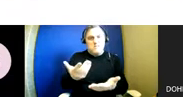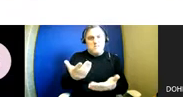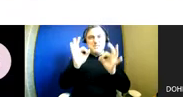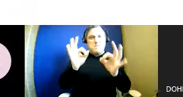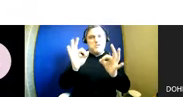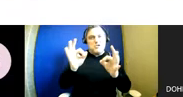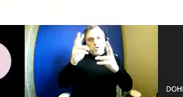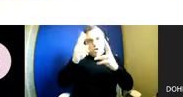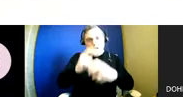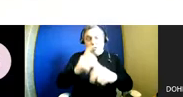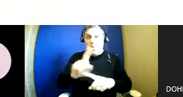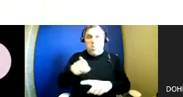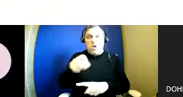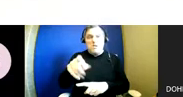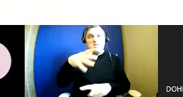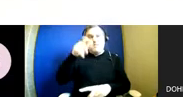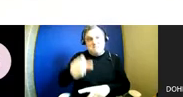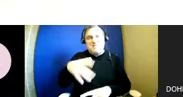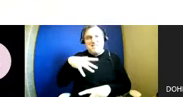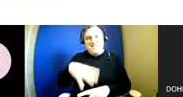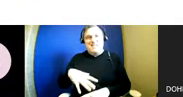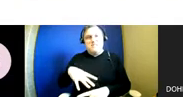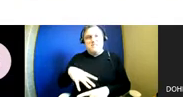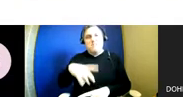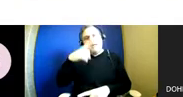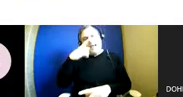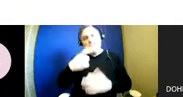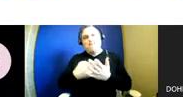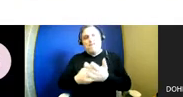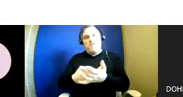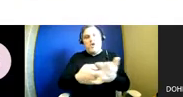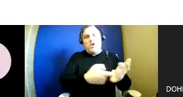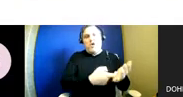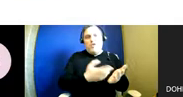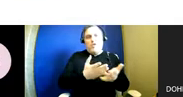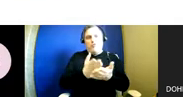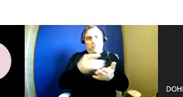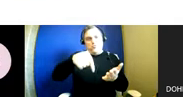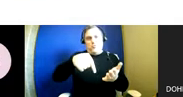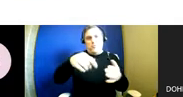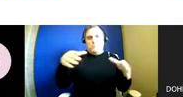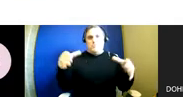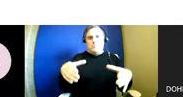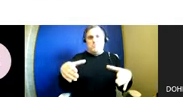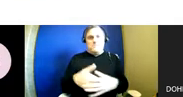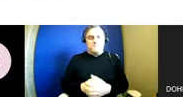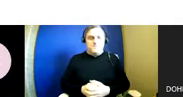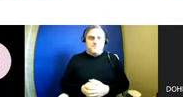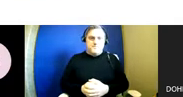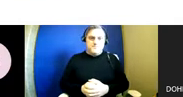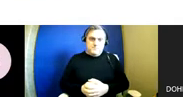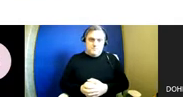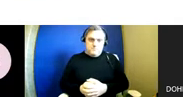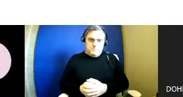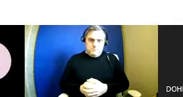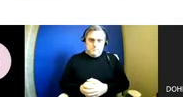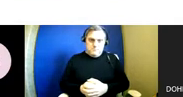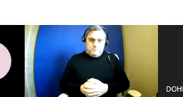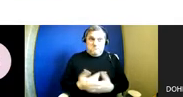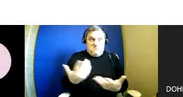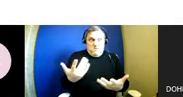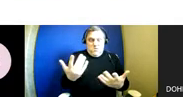or treatment. Whatever they need, they can then be referred on to with one referral. And this is a changing